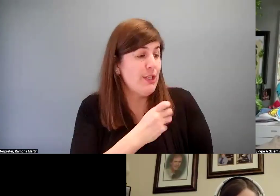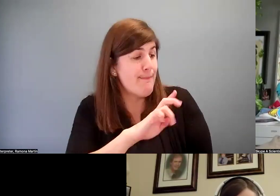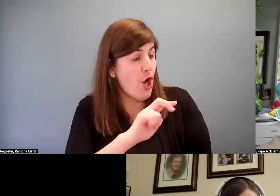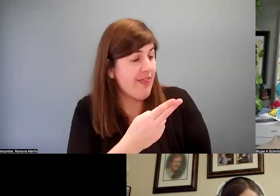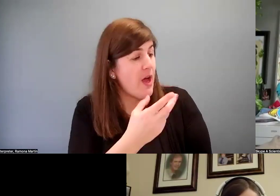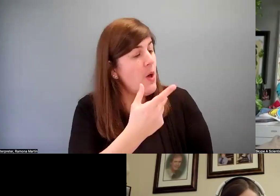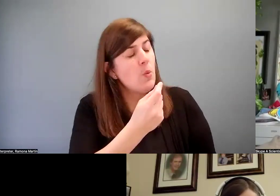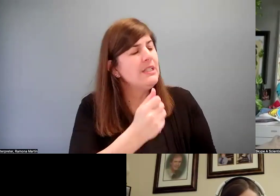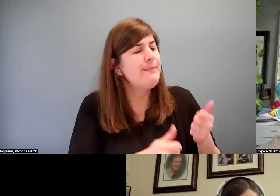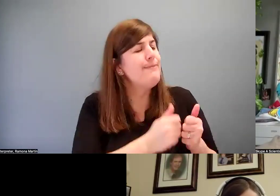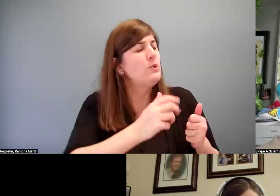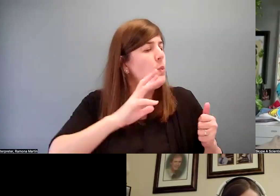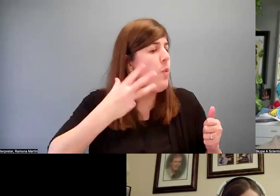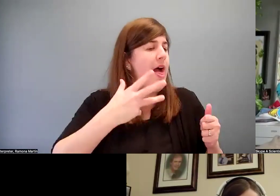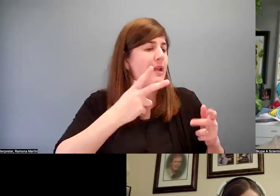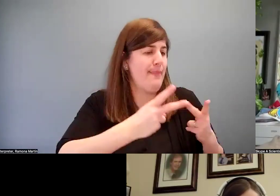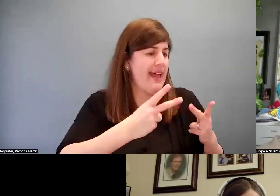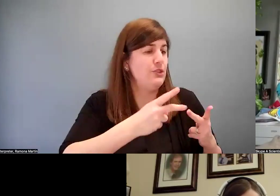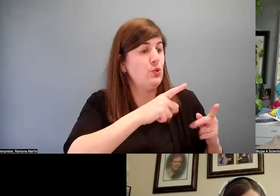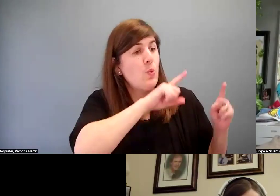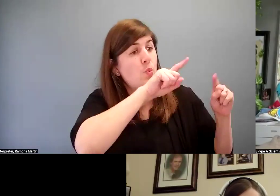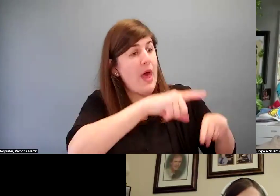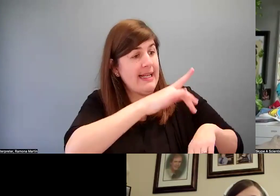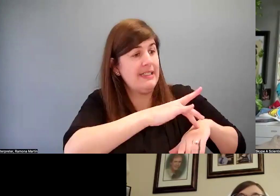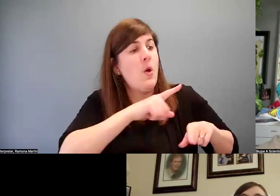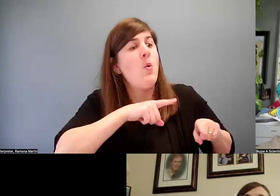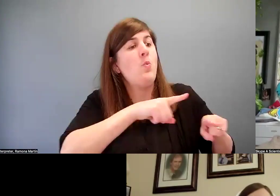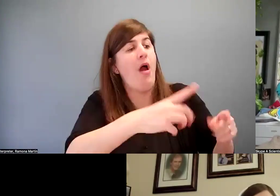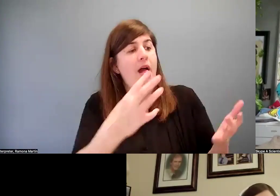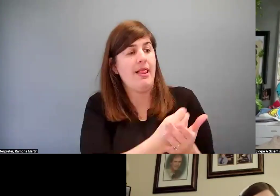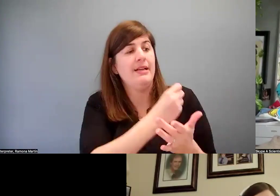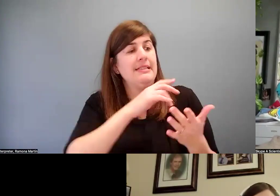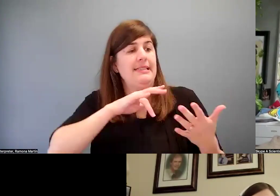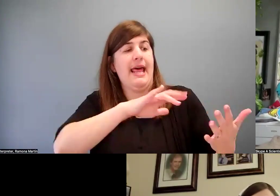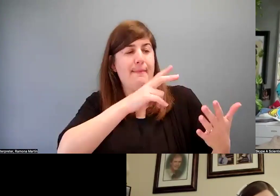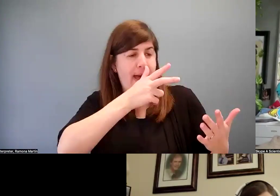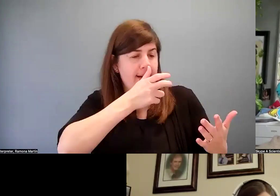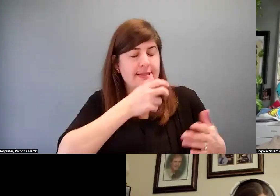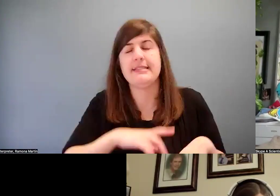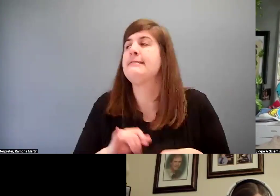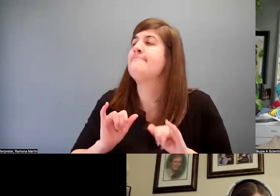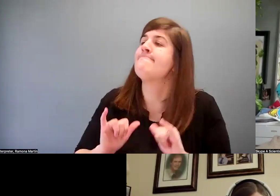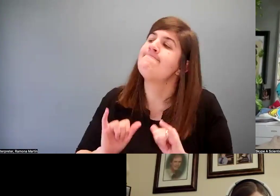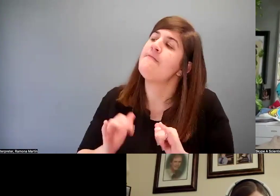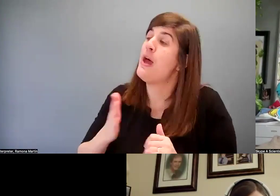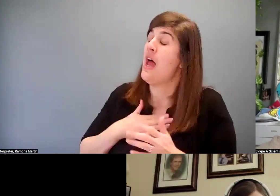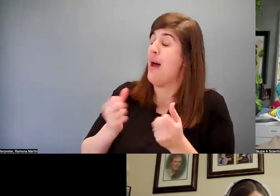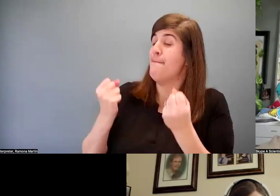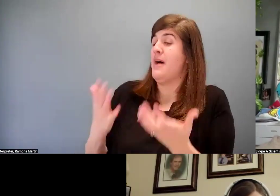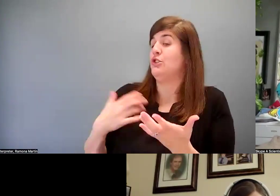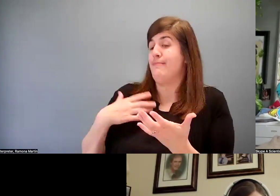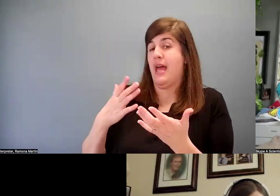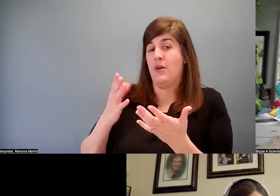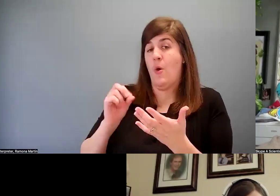is the wildest place you've ever been while studying bugs? Oh gosh. So a lot of my own research is